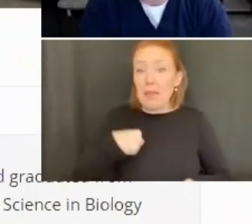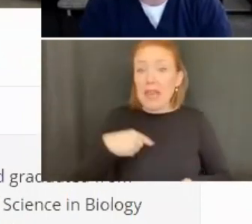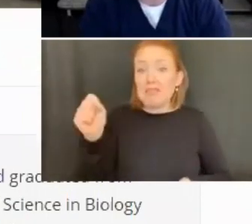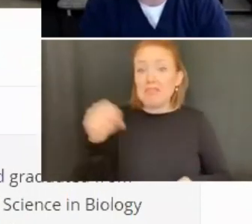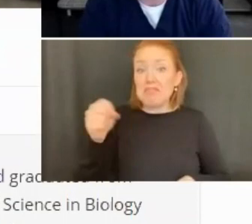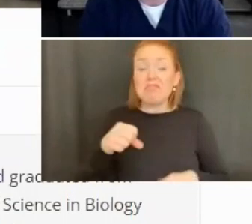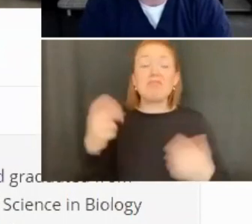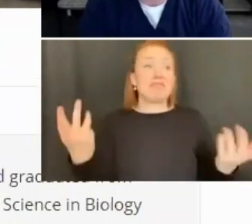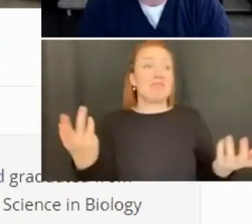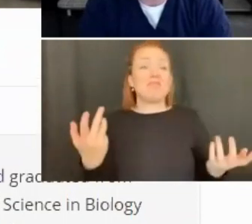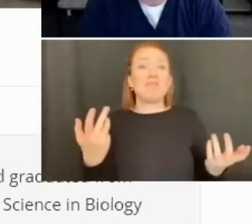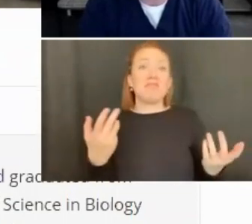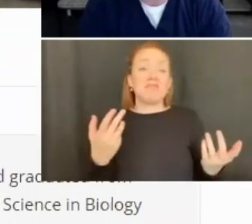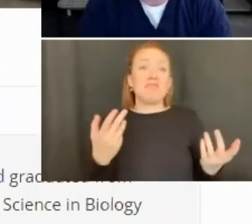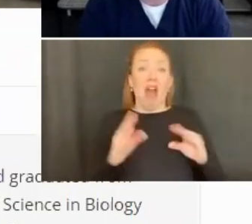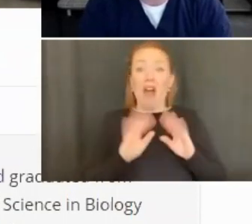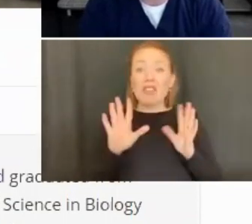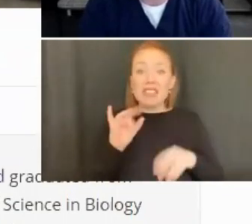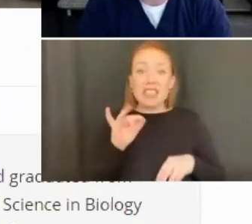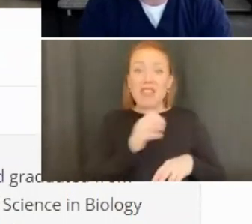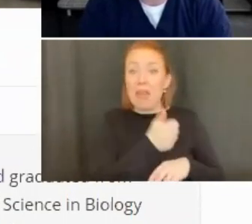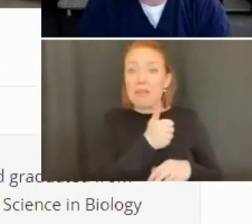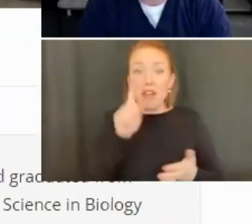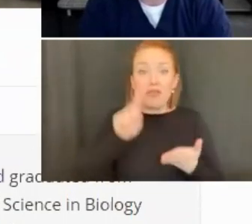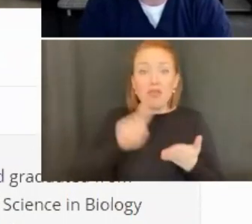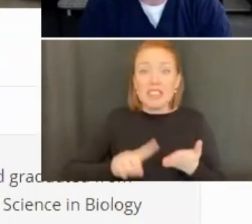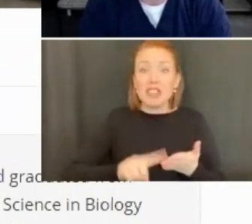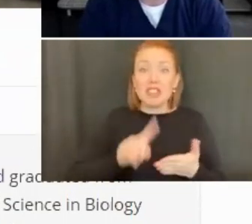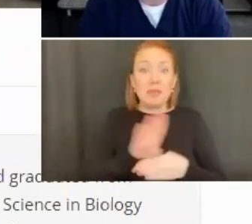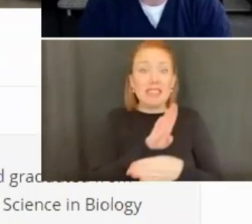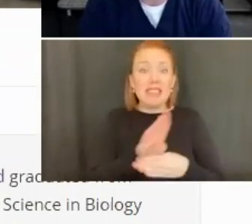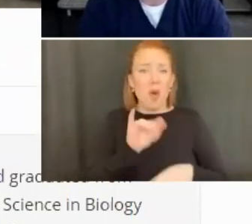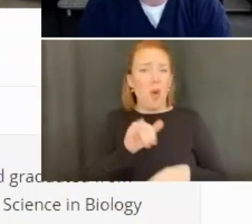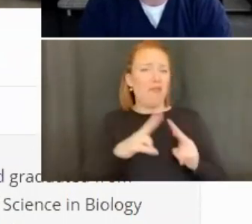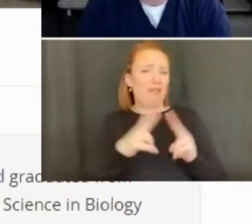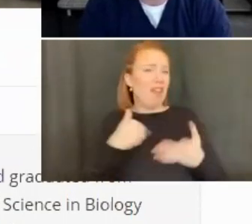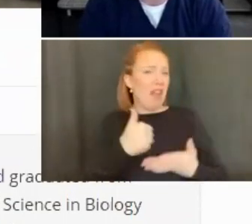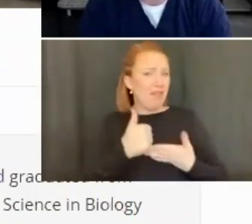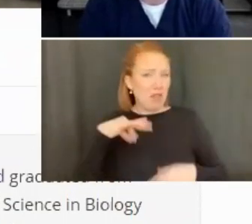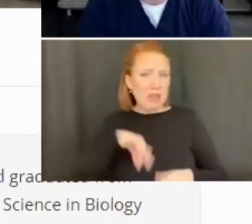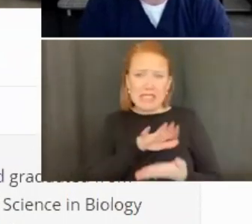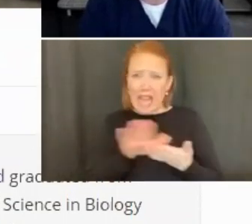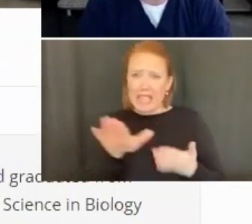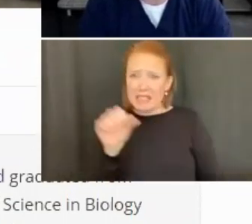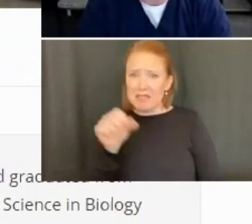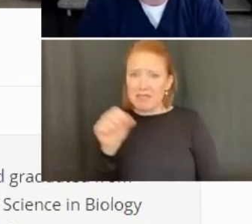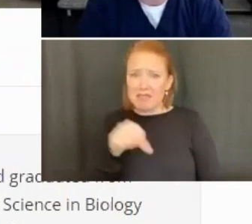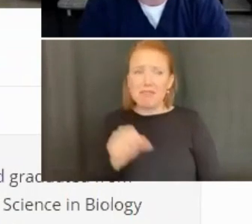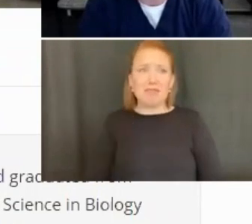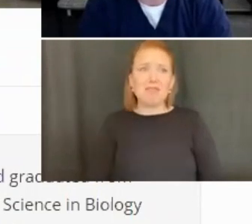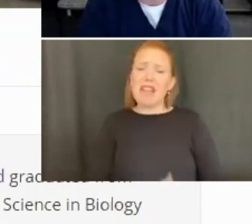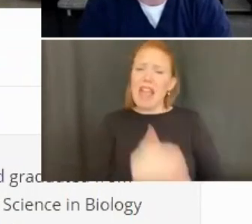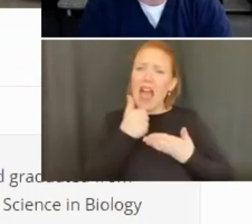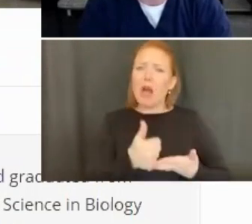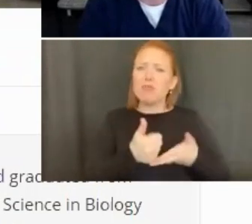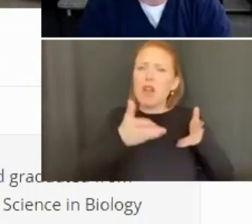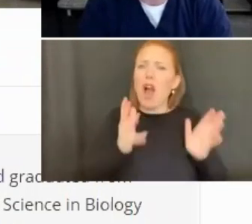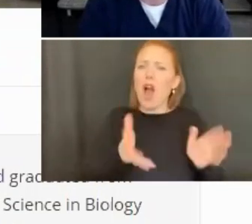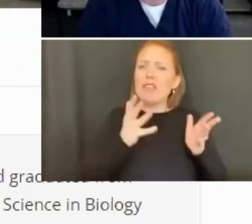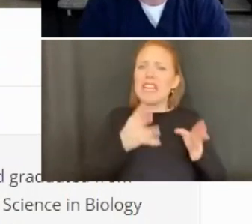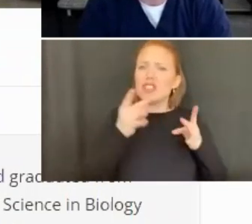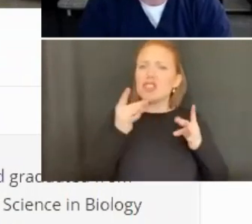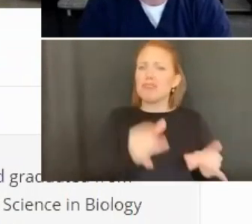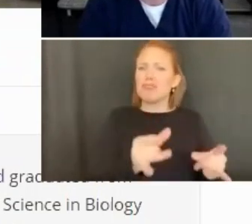purpose is in coming in that day. It's very helpful. That's right. It also helps the conversation be more